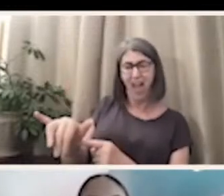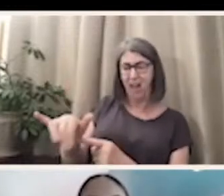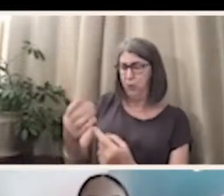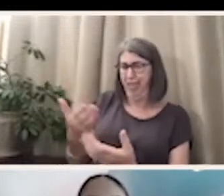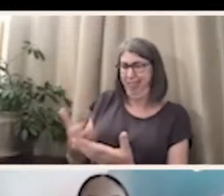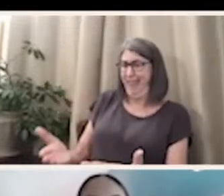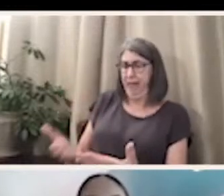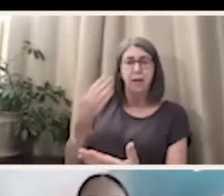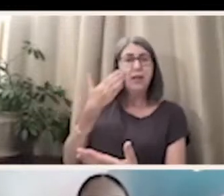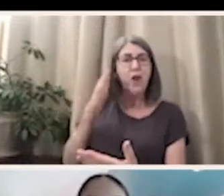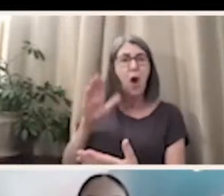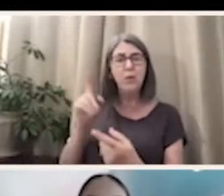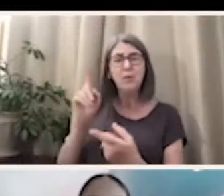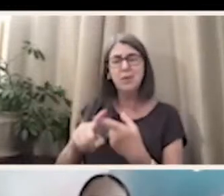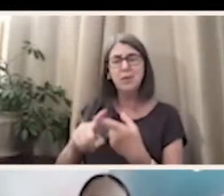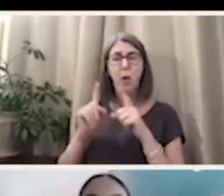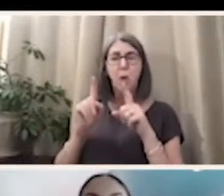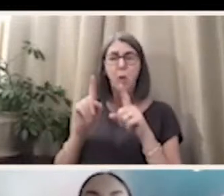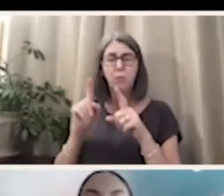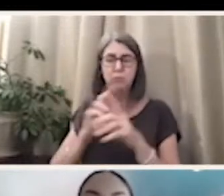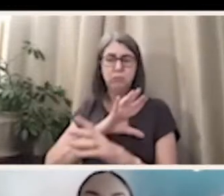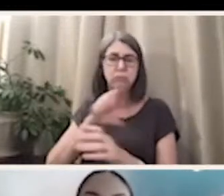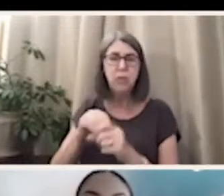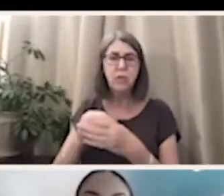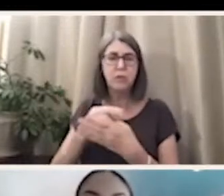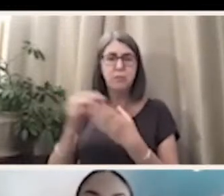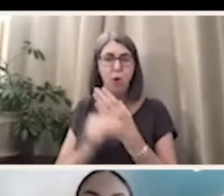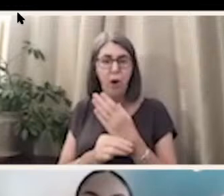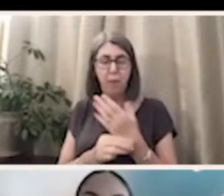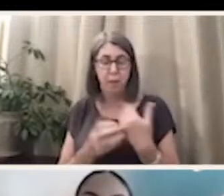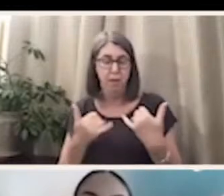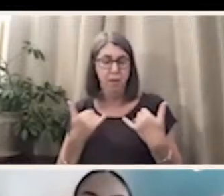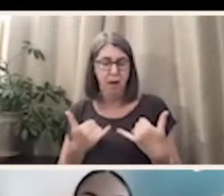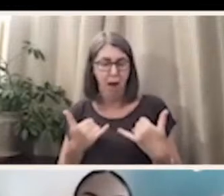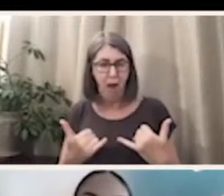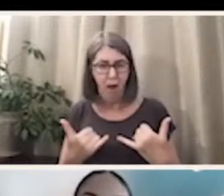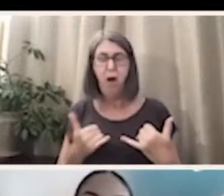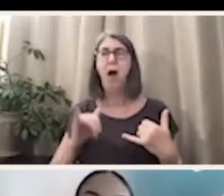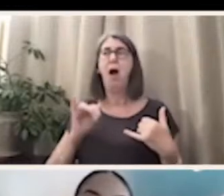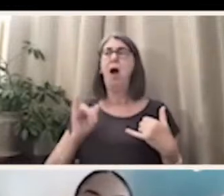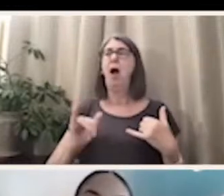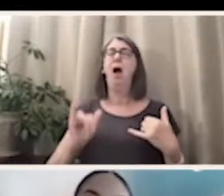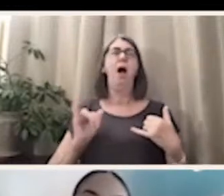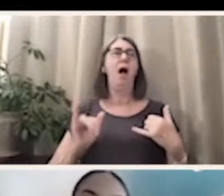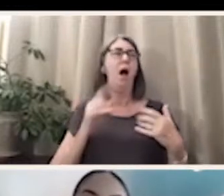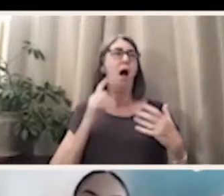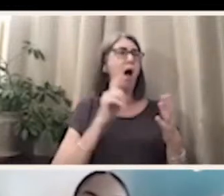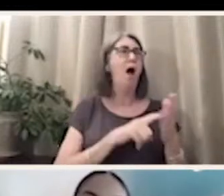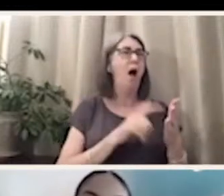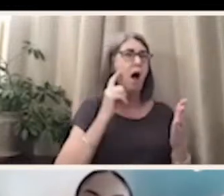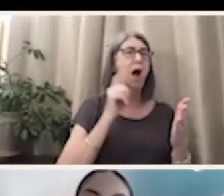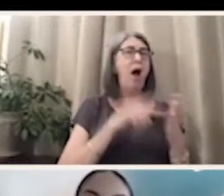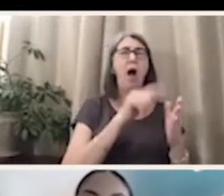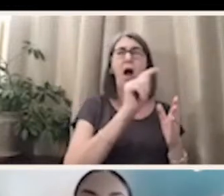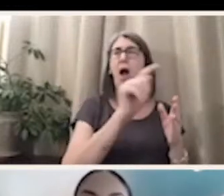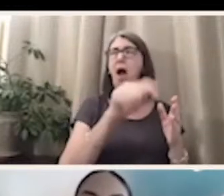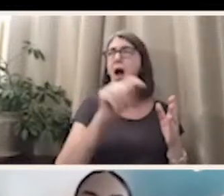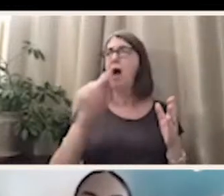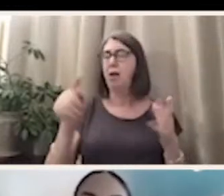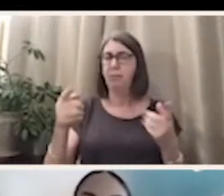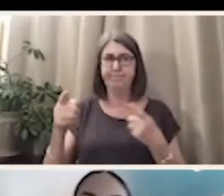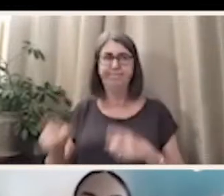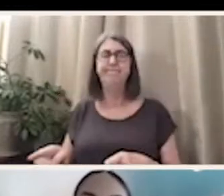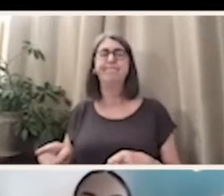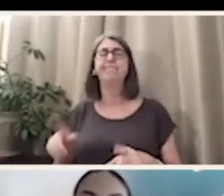thing until we went to this program. And now I start to see things like that all around.